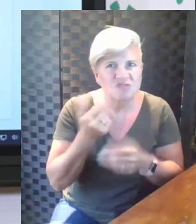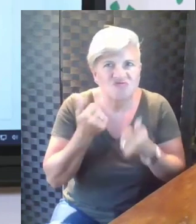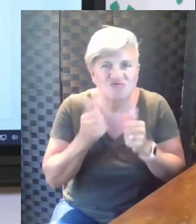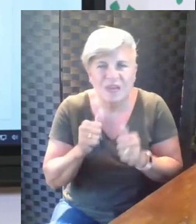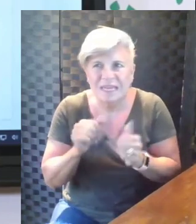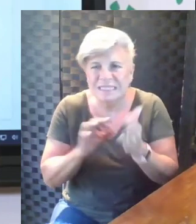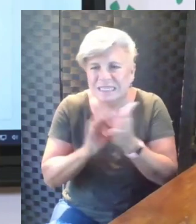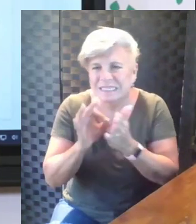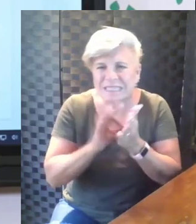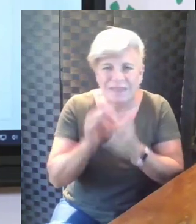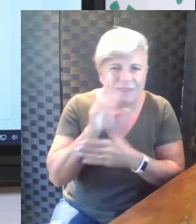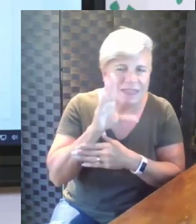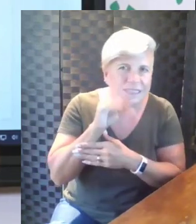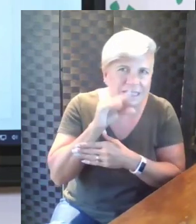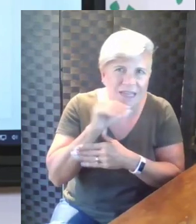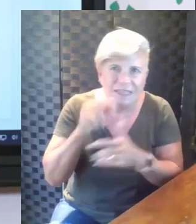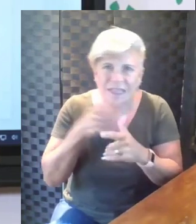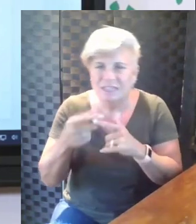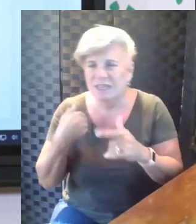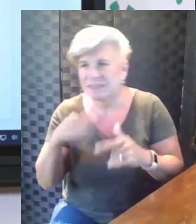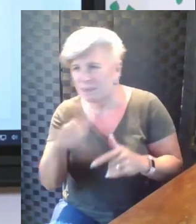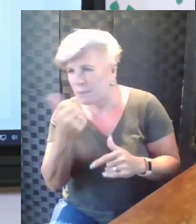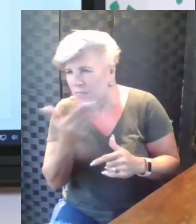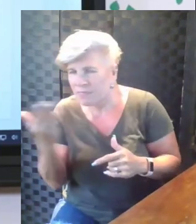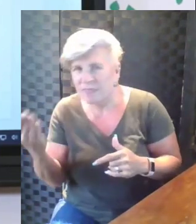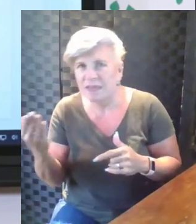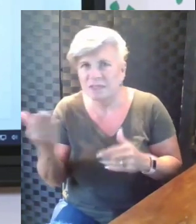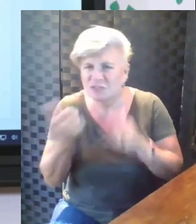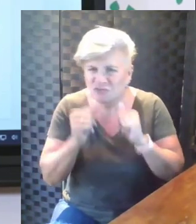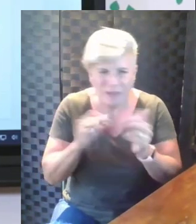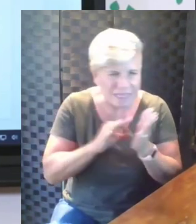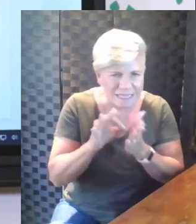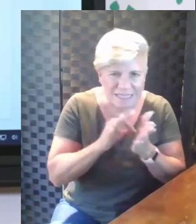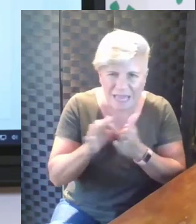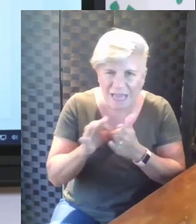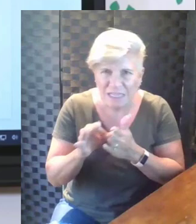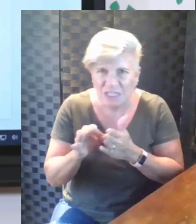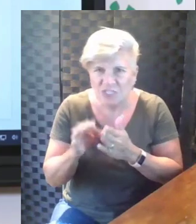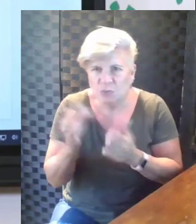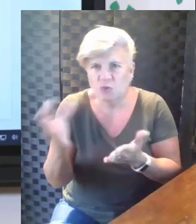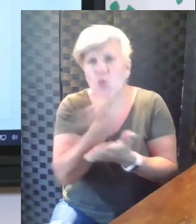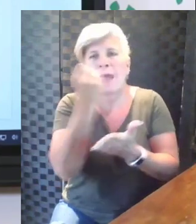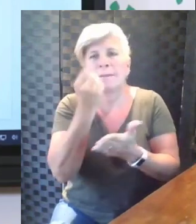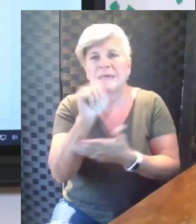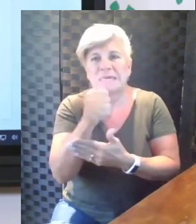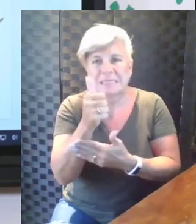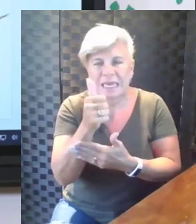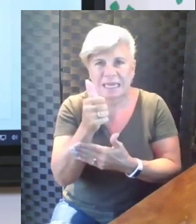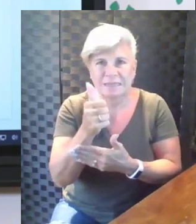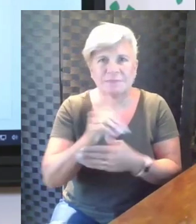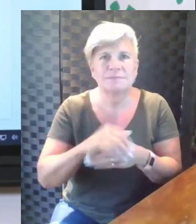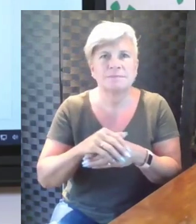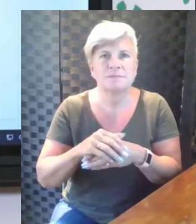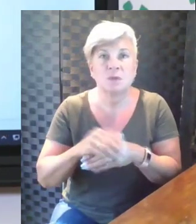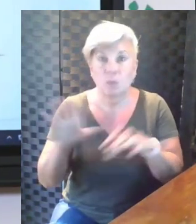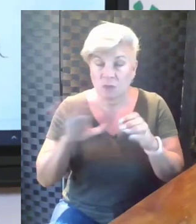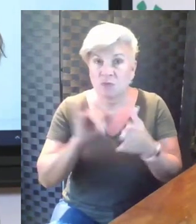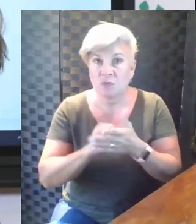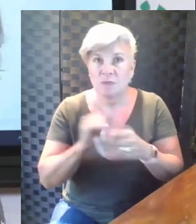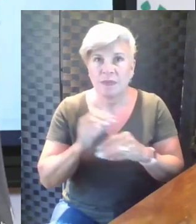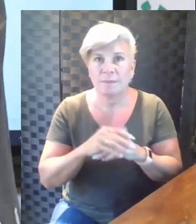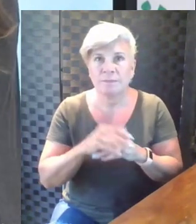her ducks, and then she had other objects, and she was grabbing or kind of wrangling a group of 10. So we're going to do